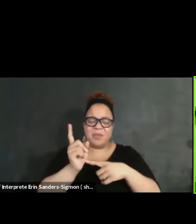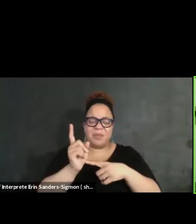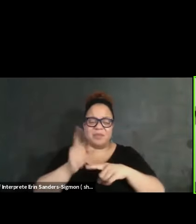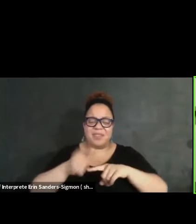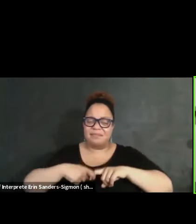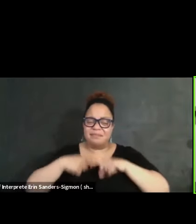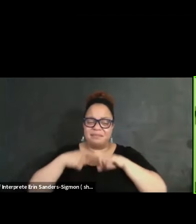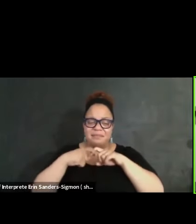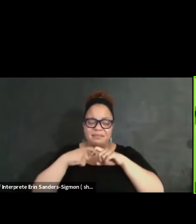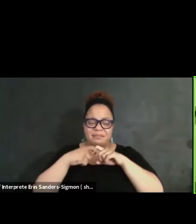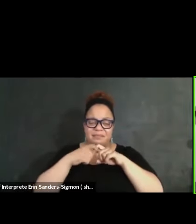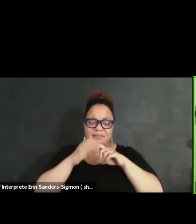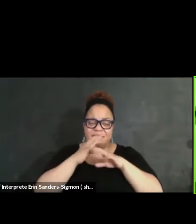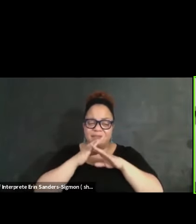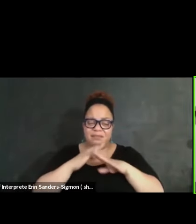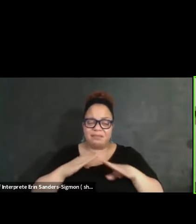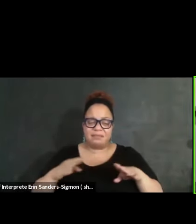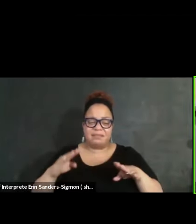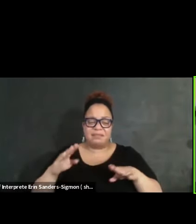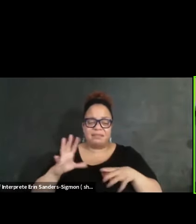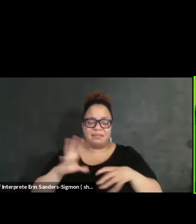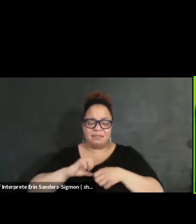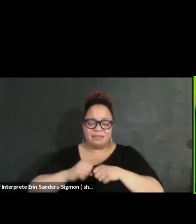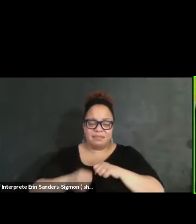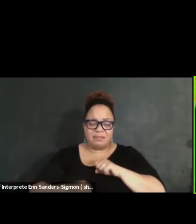Nature mourns her forsaken son.